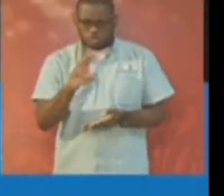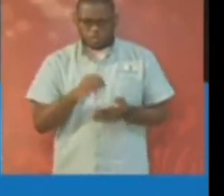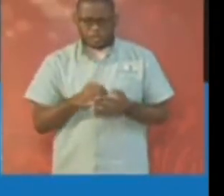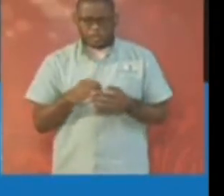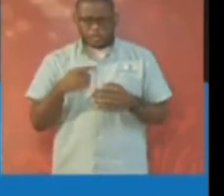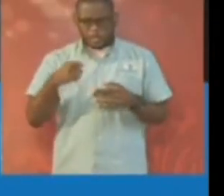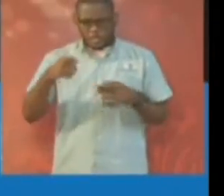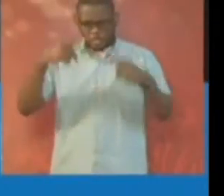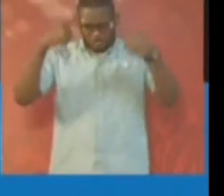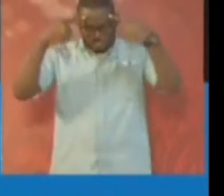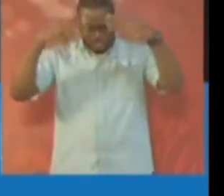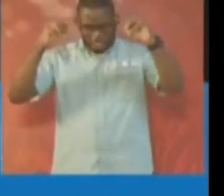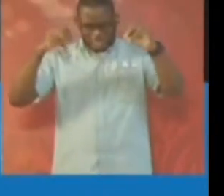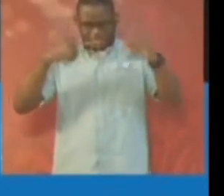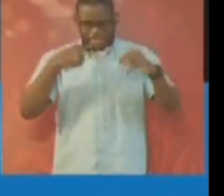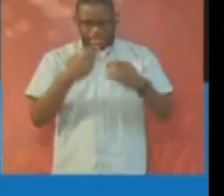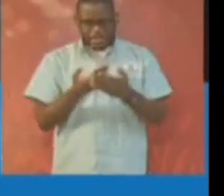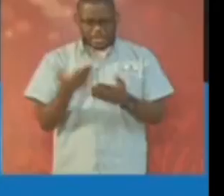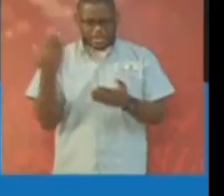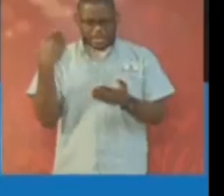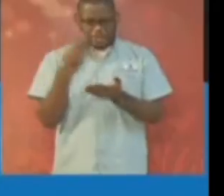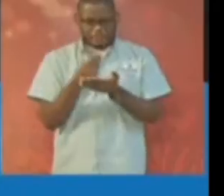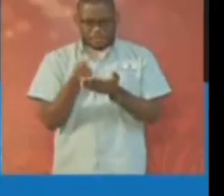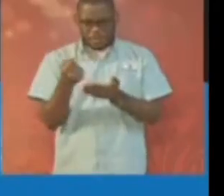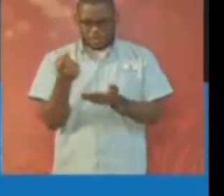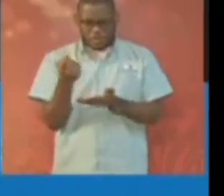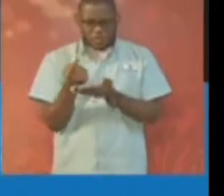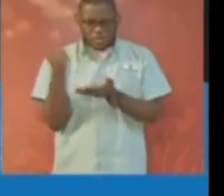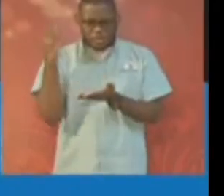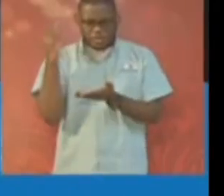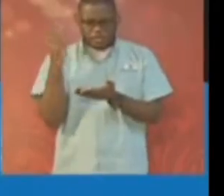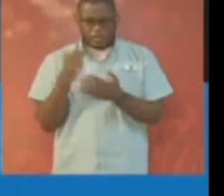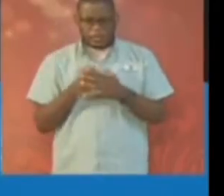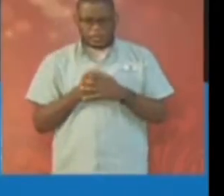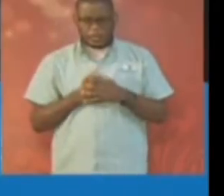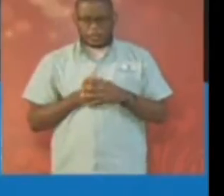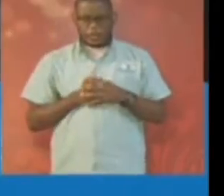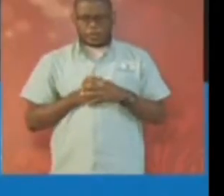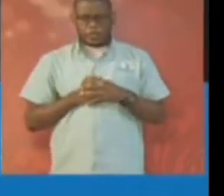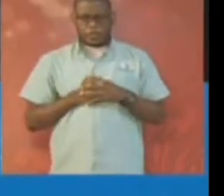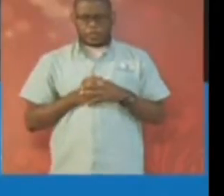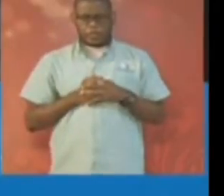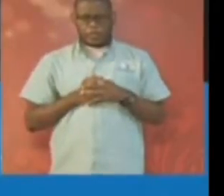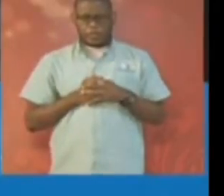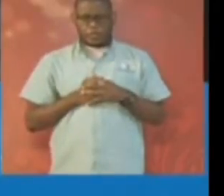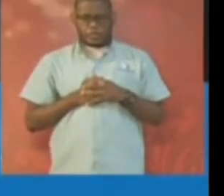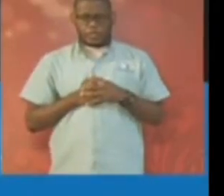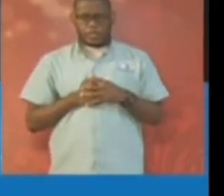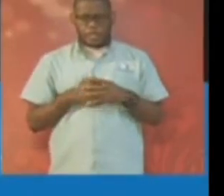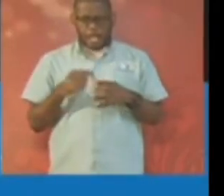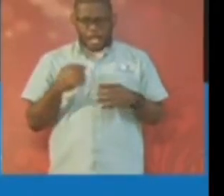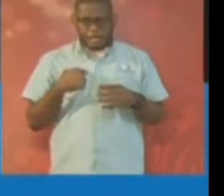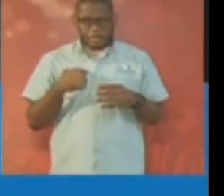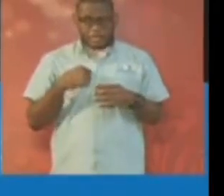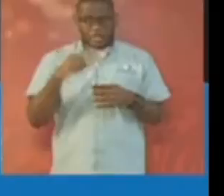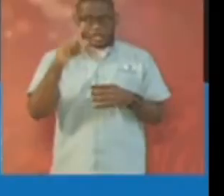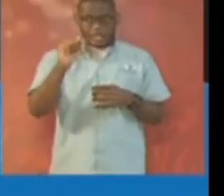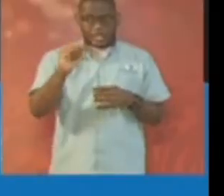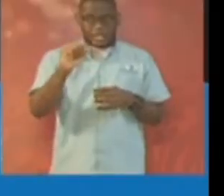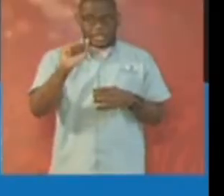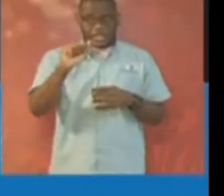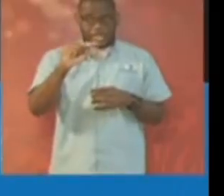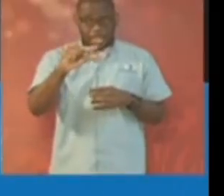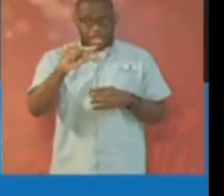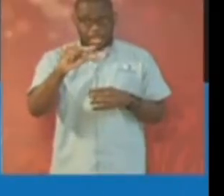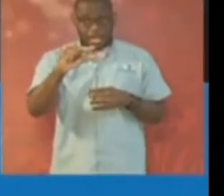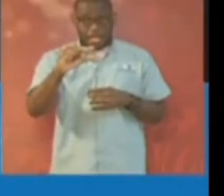weeks ago that we were going to have a tagging system where people can leave and can come